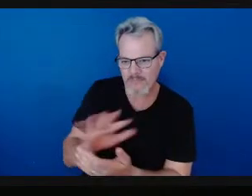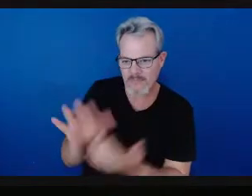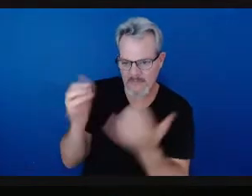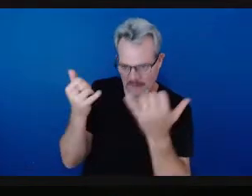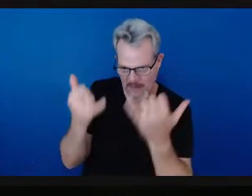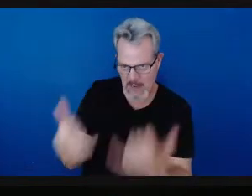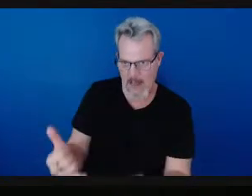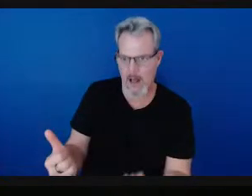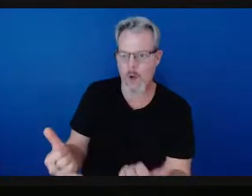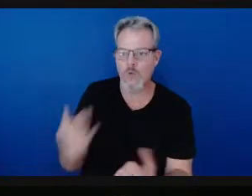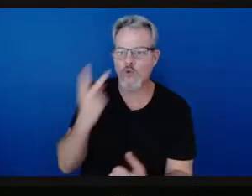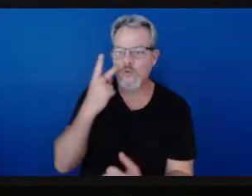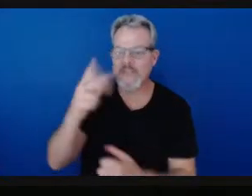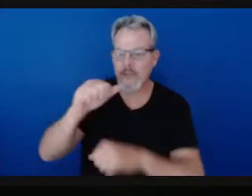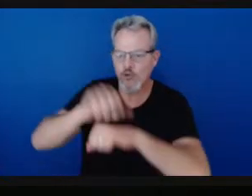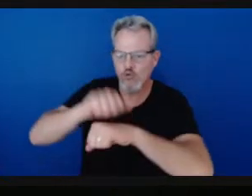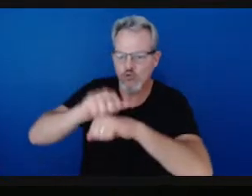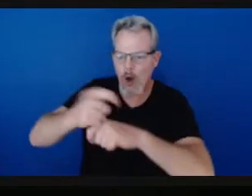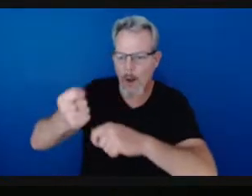now.